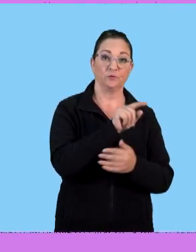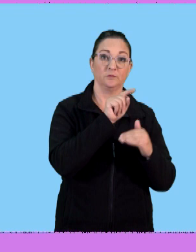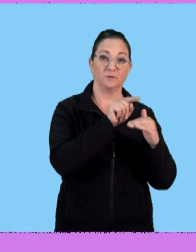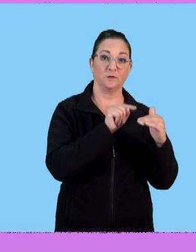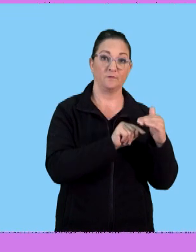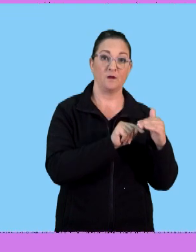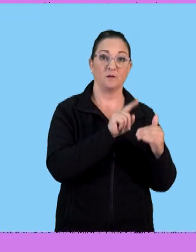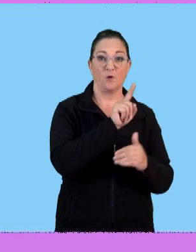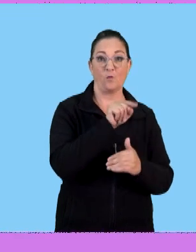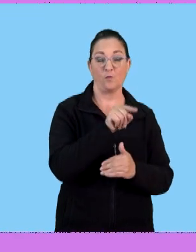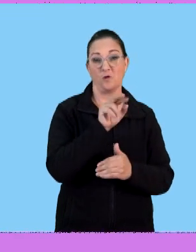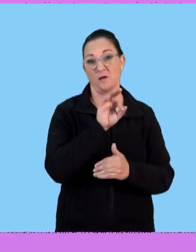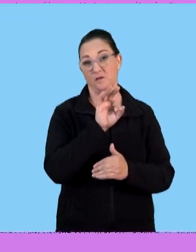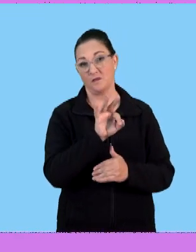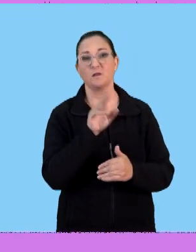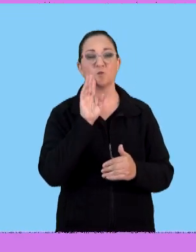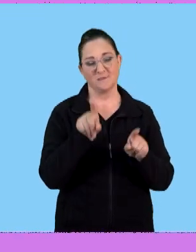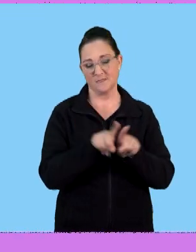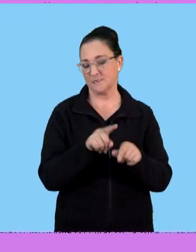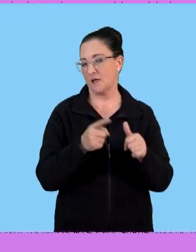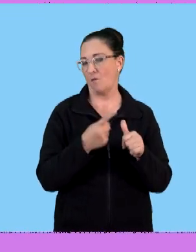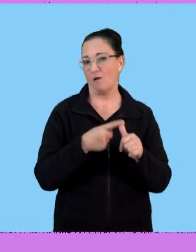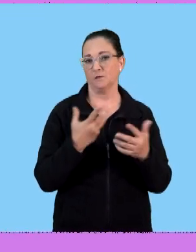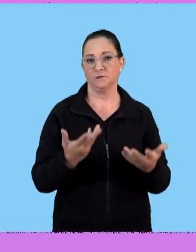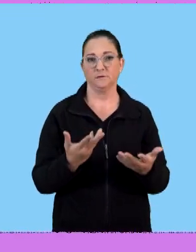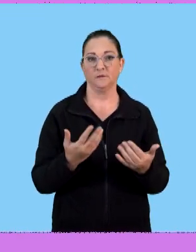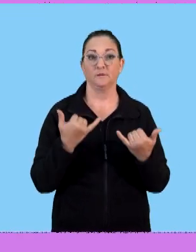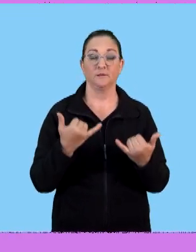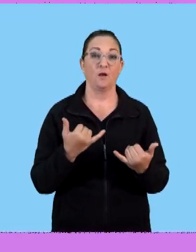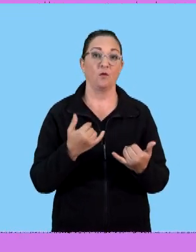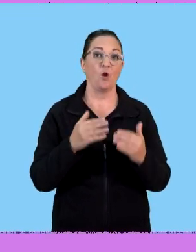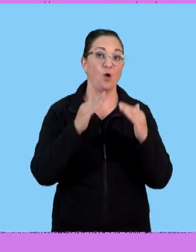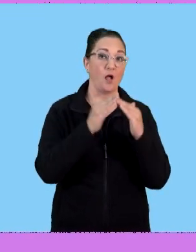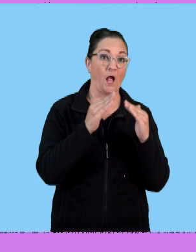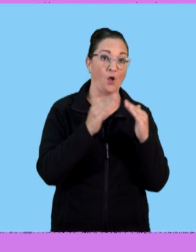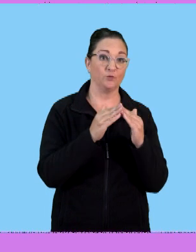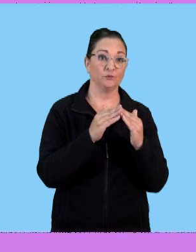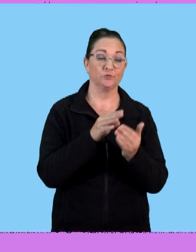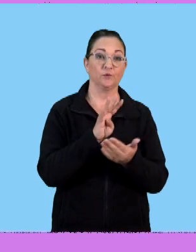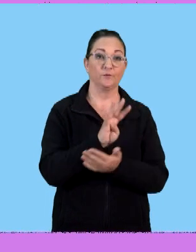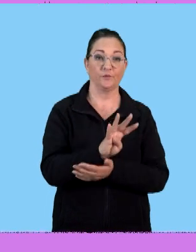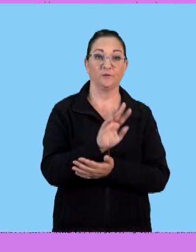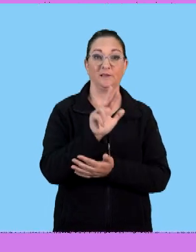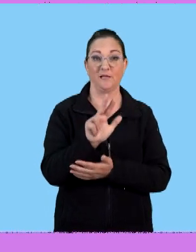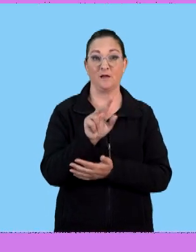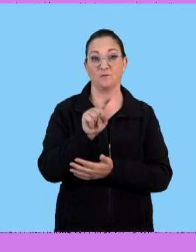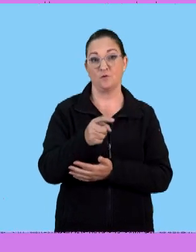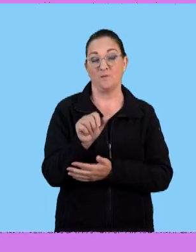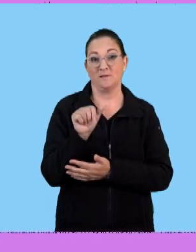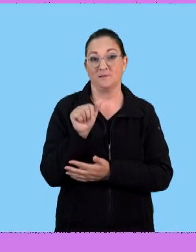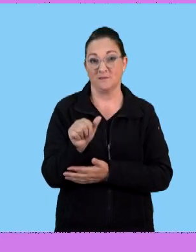times 3. It will give us the same answer. Okay, so what is the total length of his house then? So therefore, that will give us